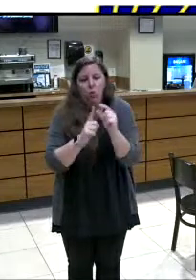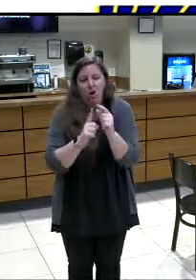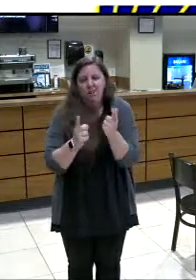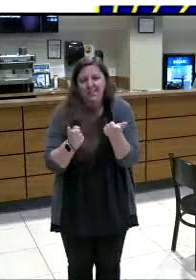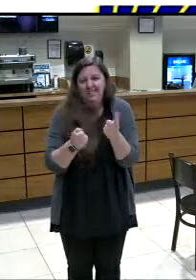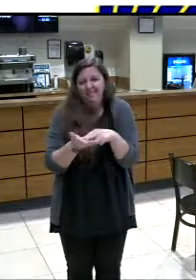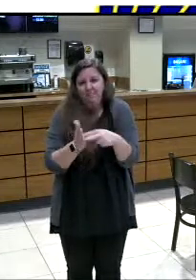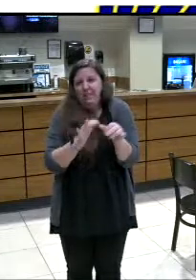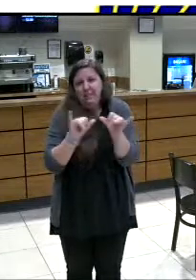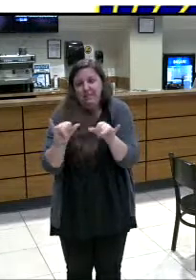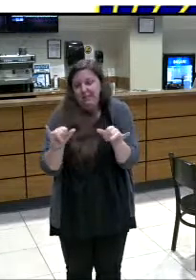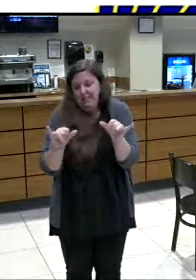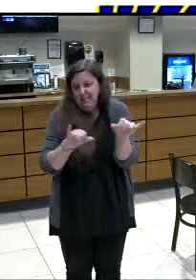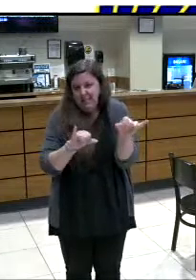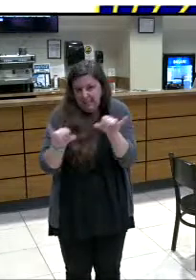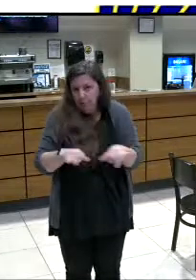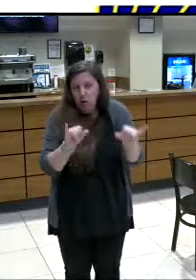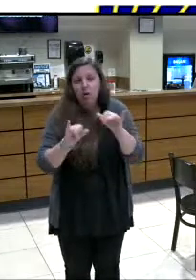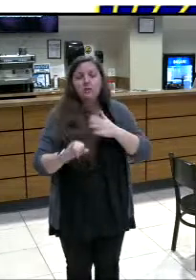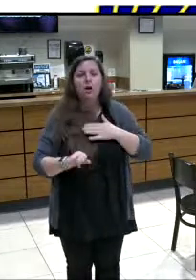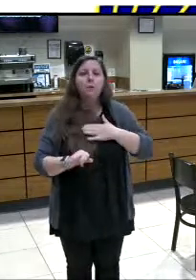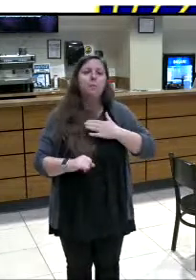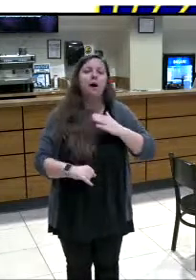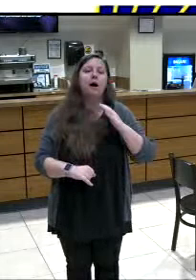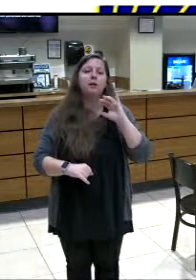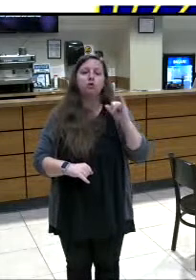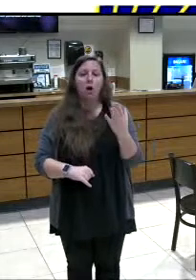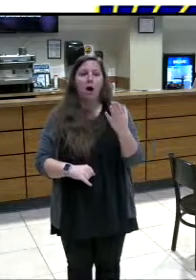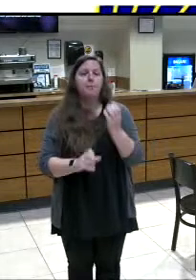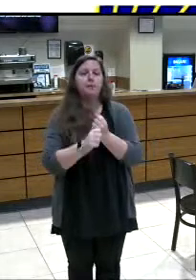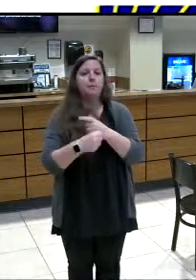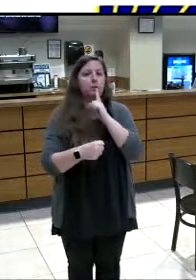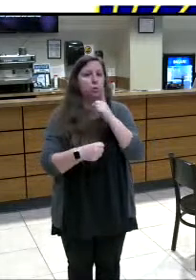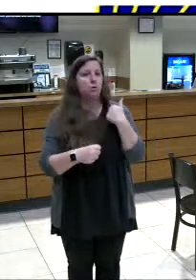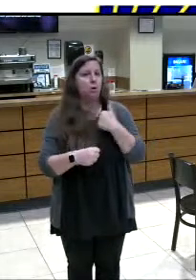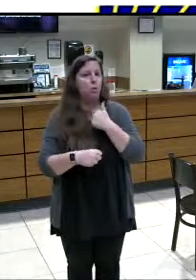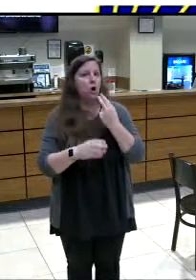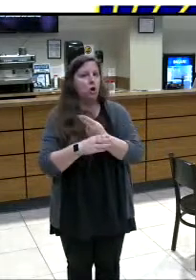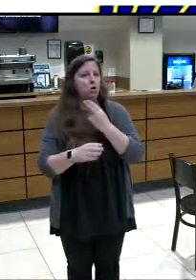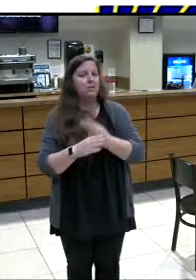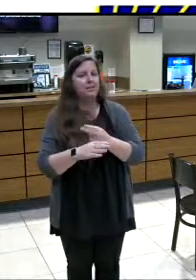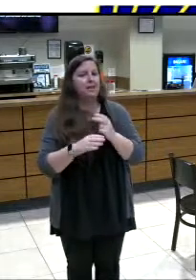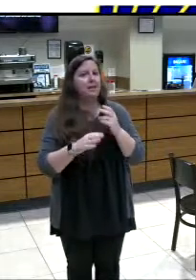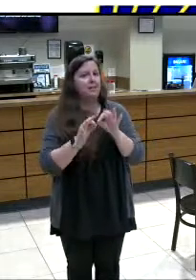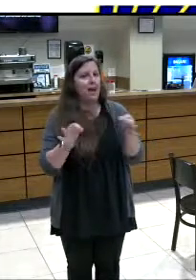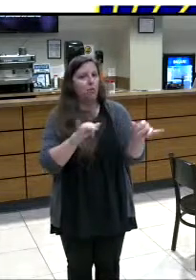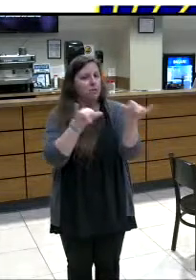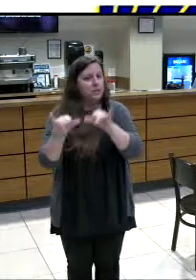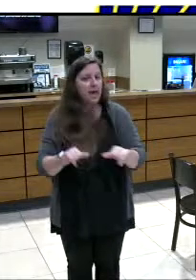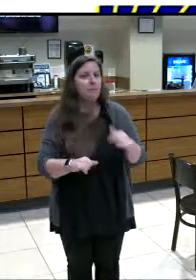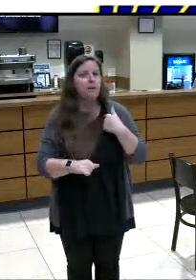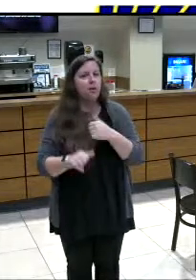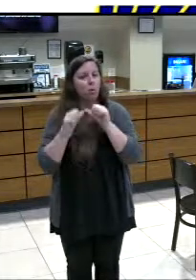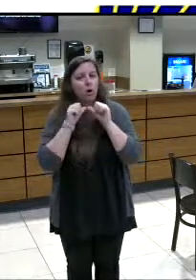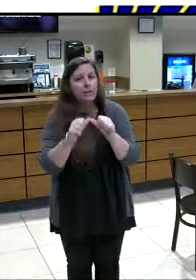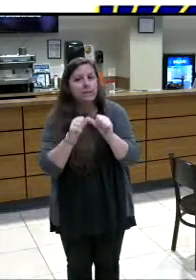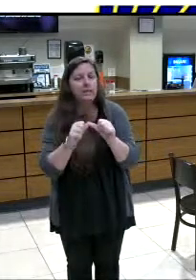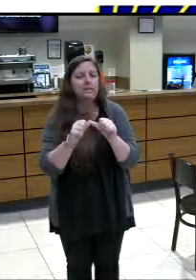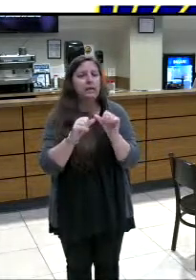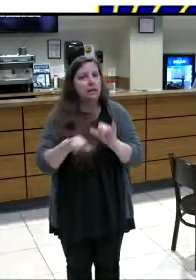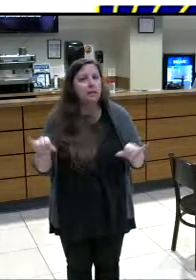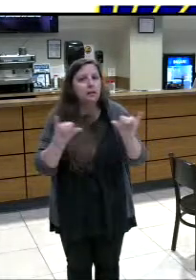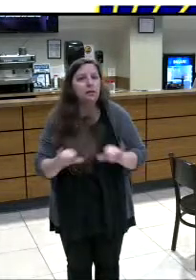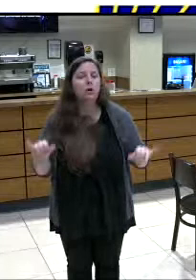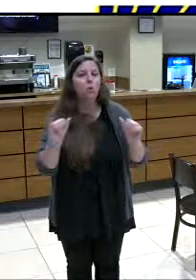job here and my role is to ensure that we are all using the same language, that we are consistent with our practices, that we are implementing the